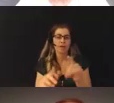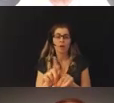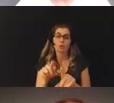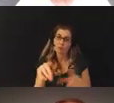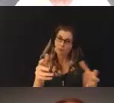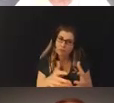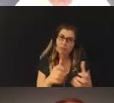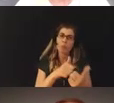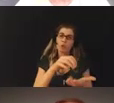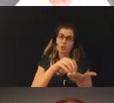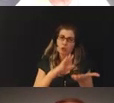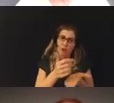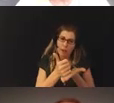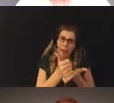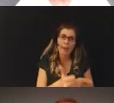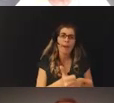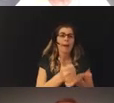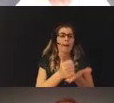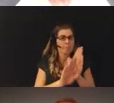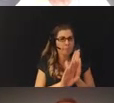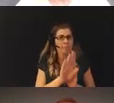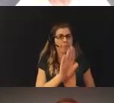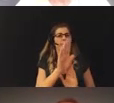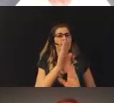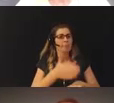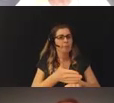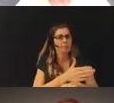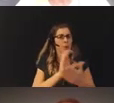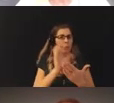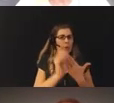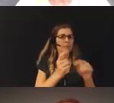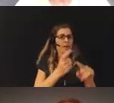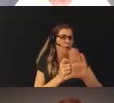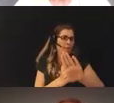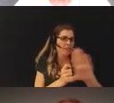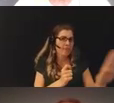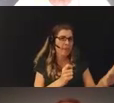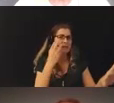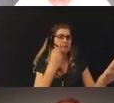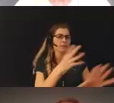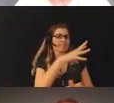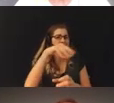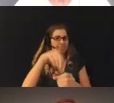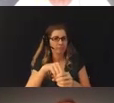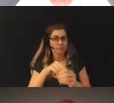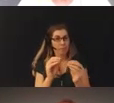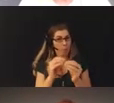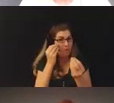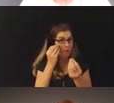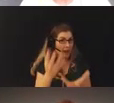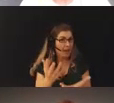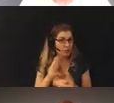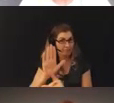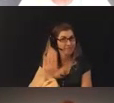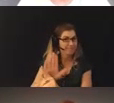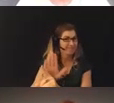relevant, emergent curriculum stemming from their lived experiences. For more information about Matt and his good